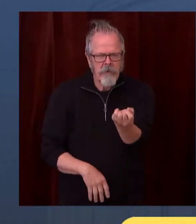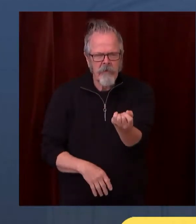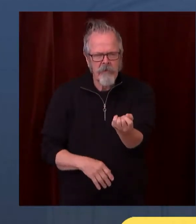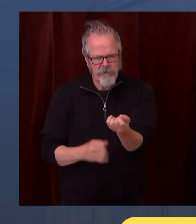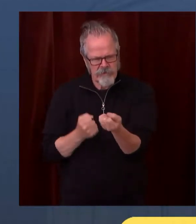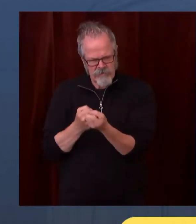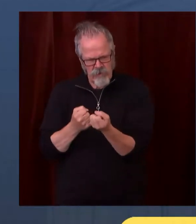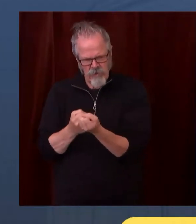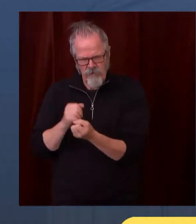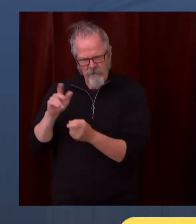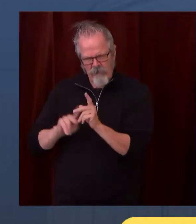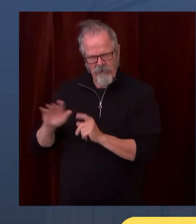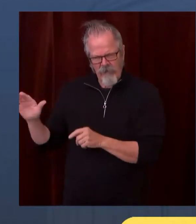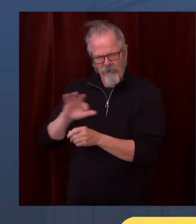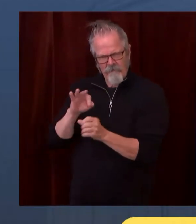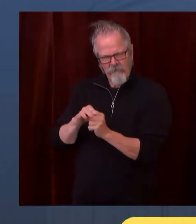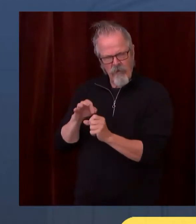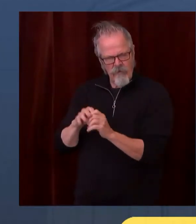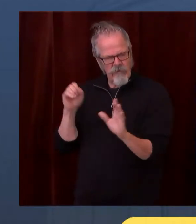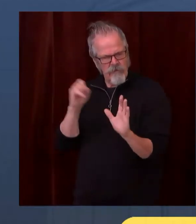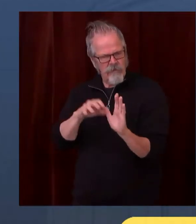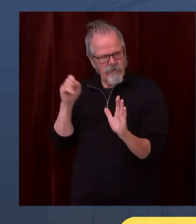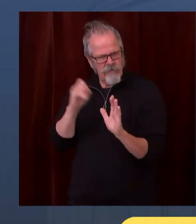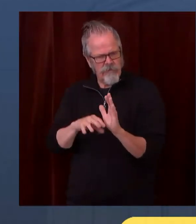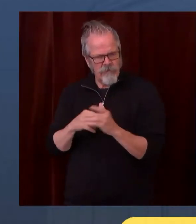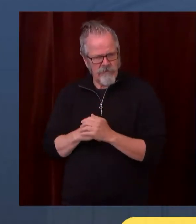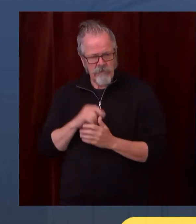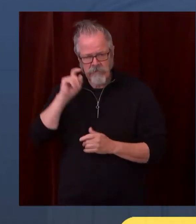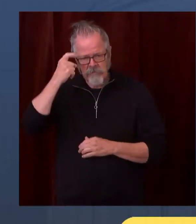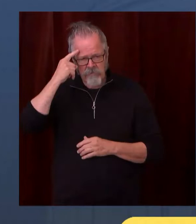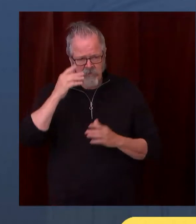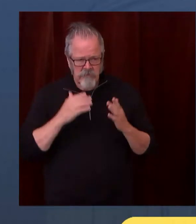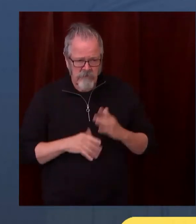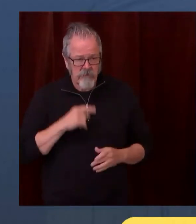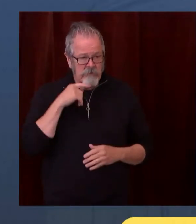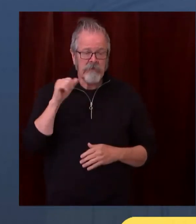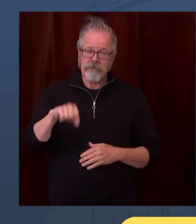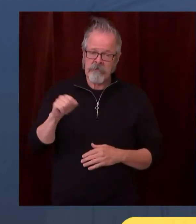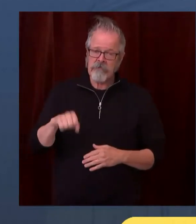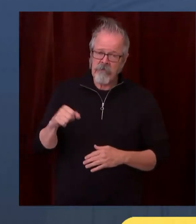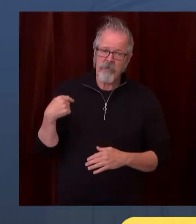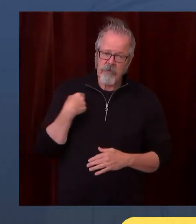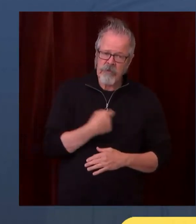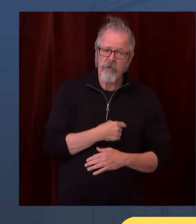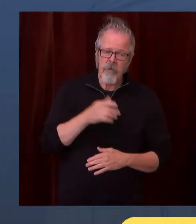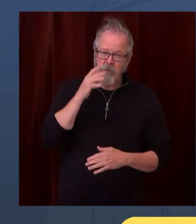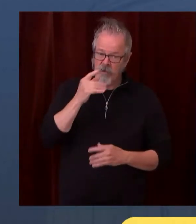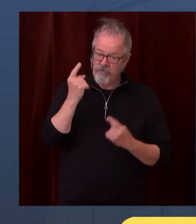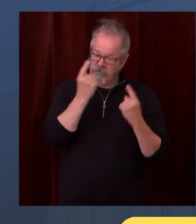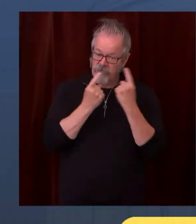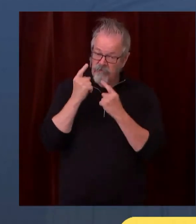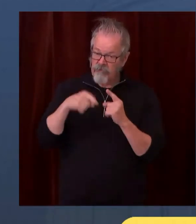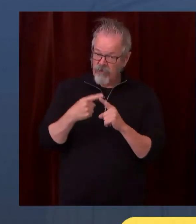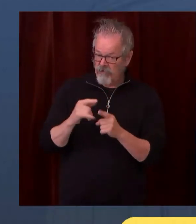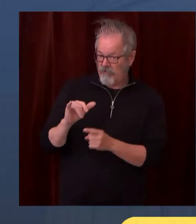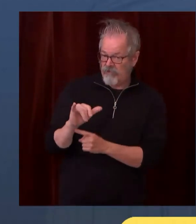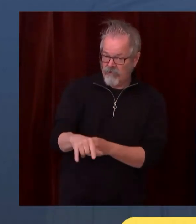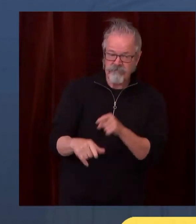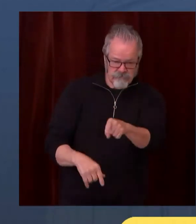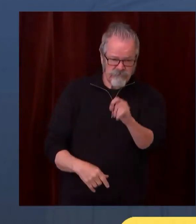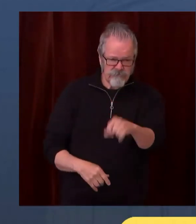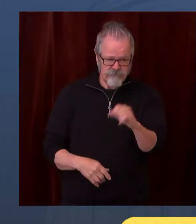what comes out of this lawsuit in the near future and make decisions based on that. But you can be assured that we're going to do everything